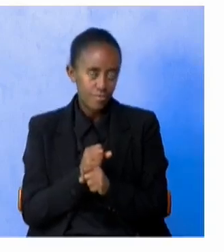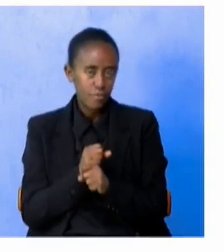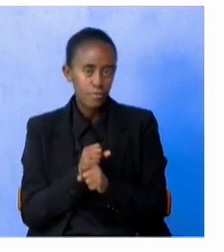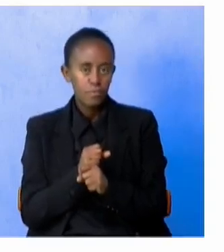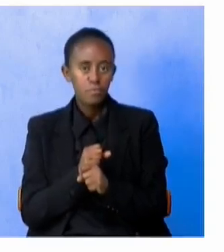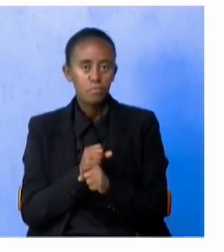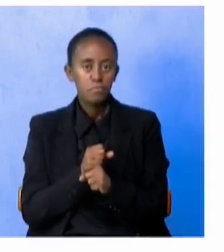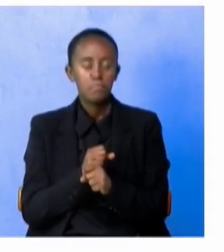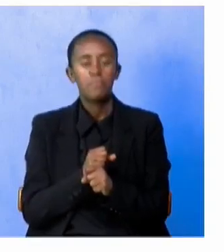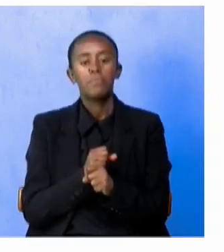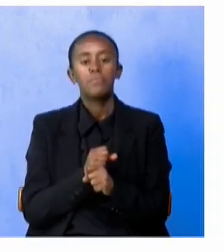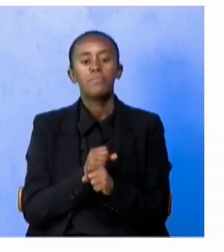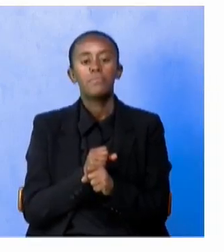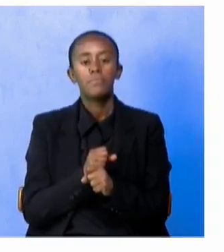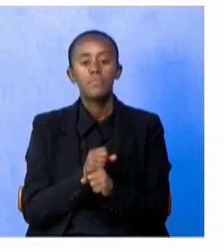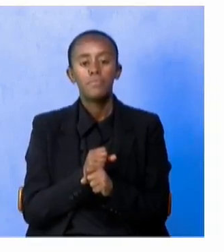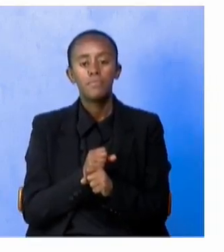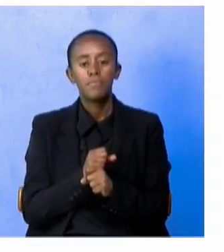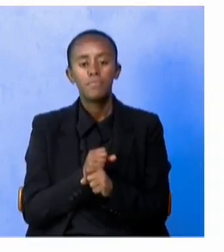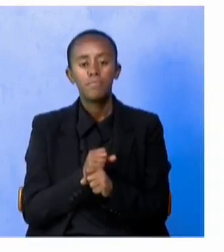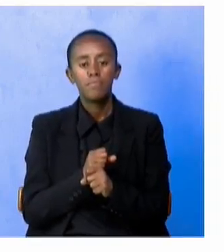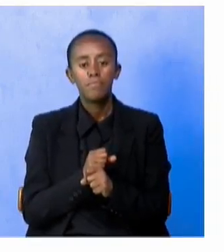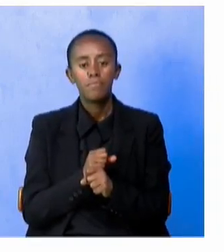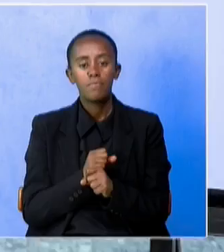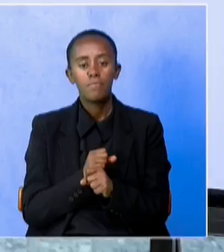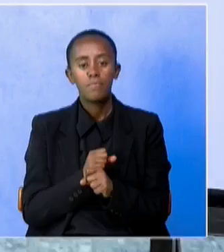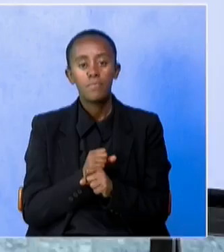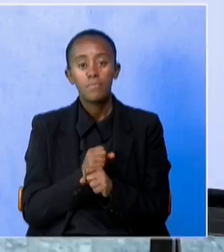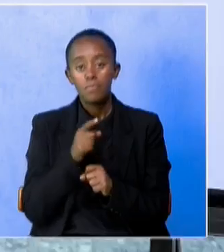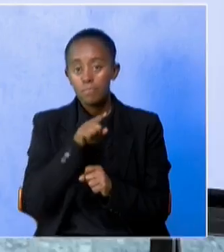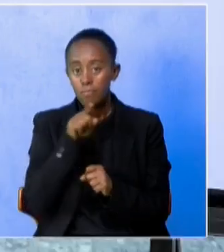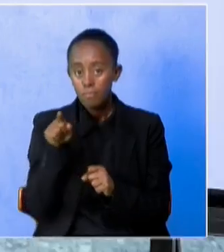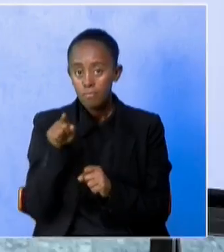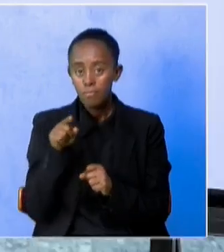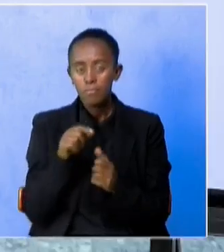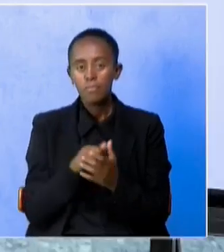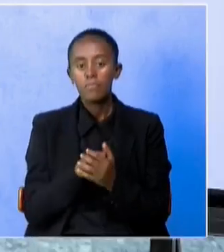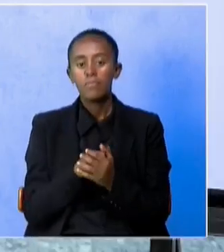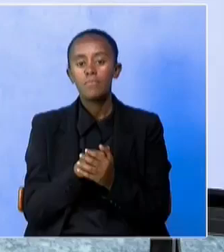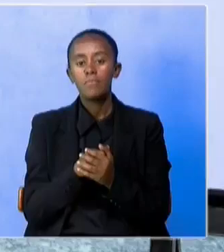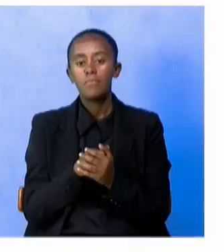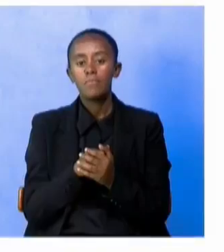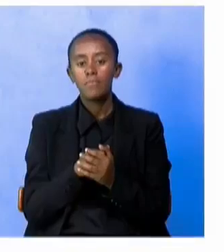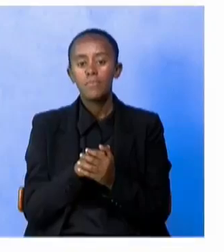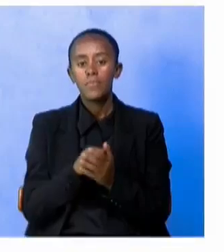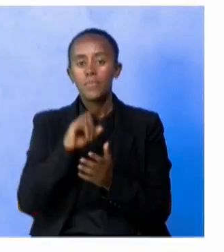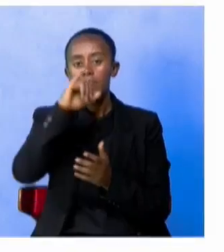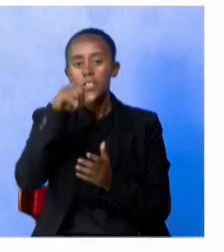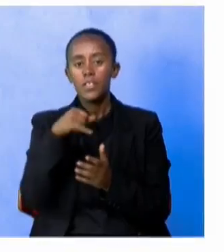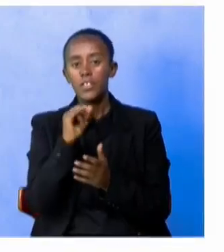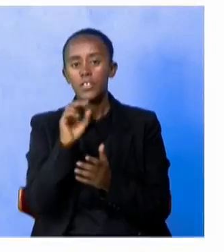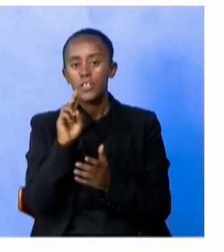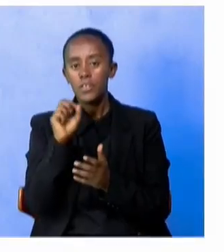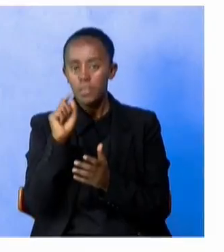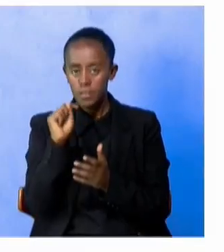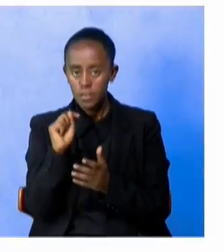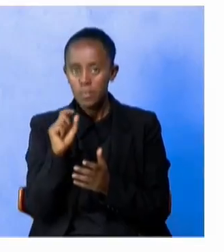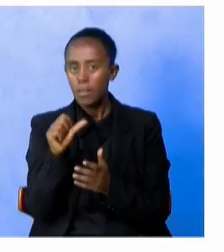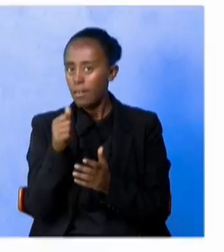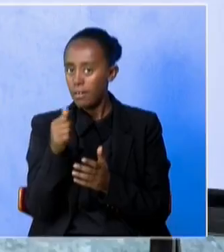My homework. So if you see here, it is, we have added another time expression,